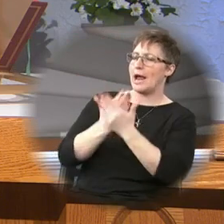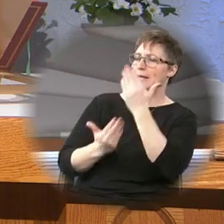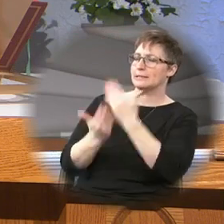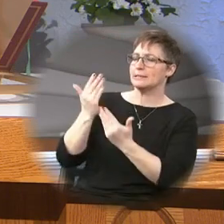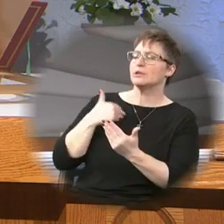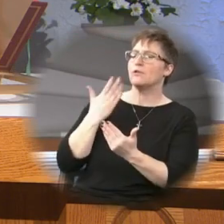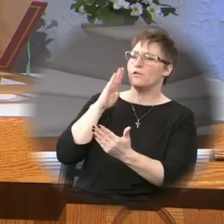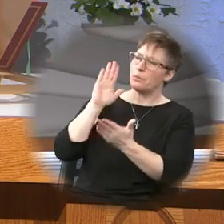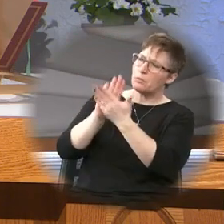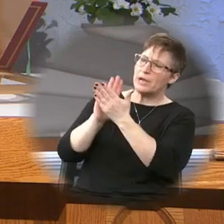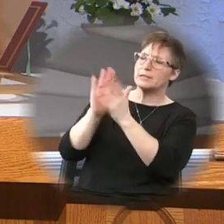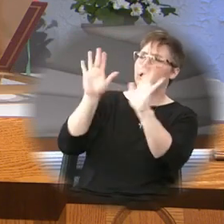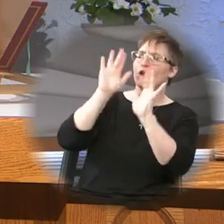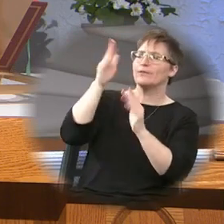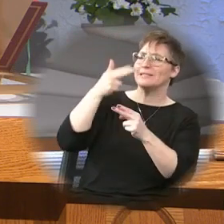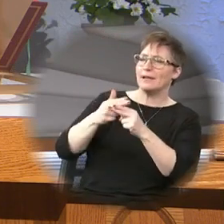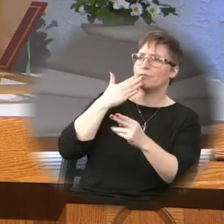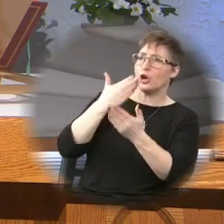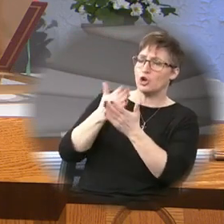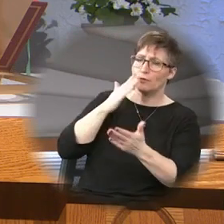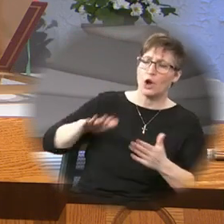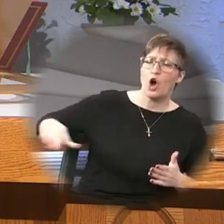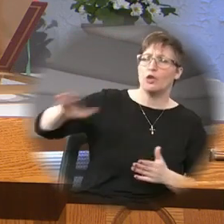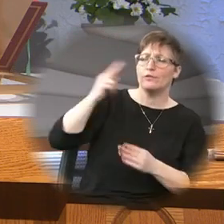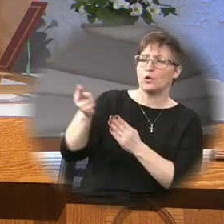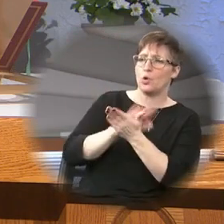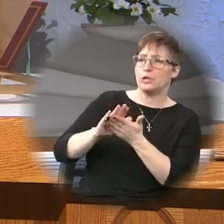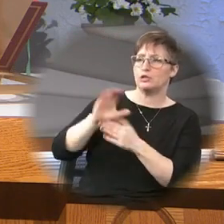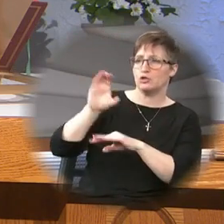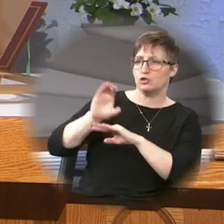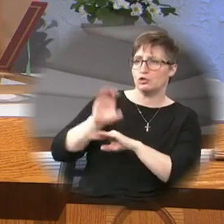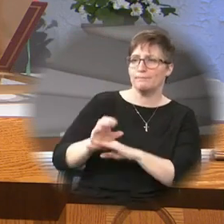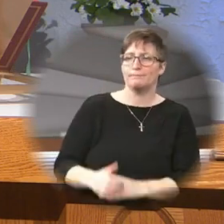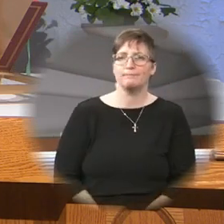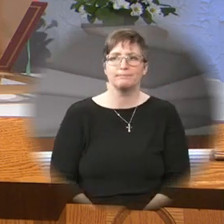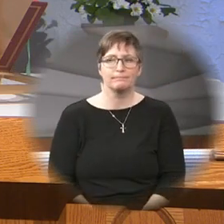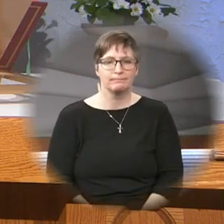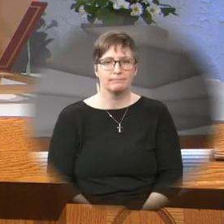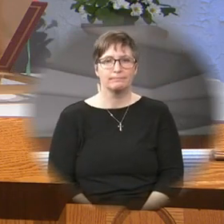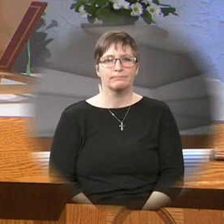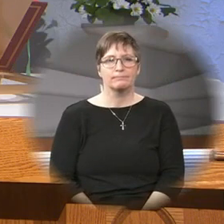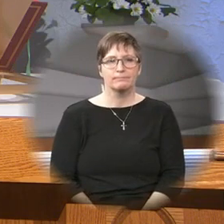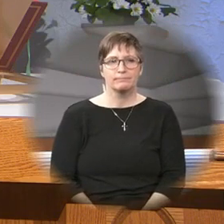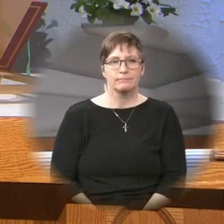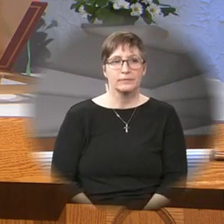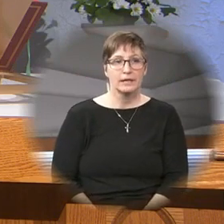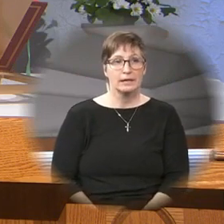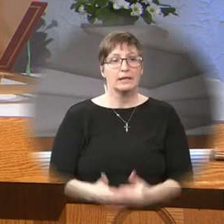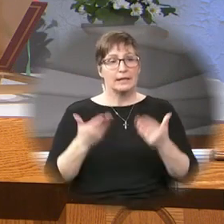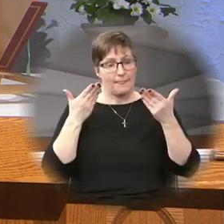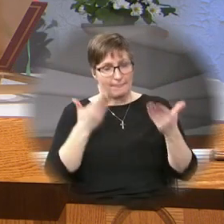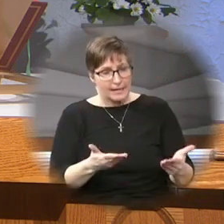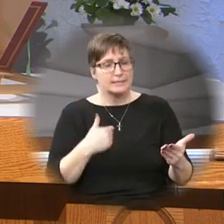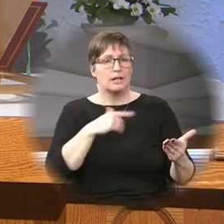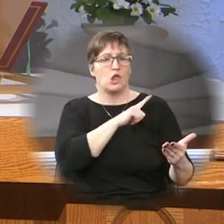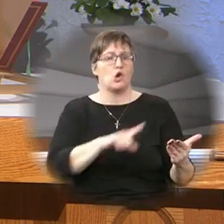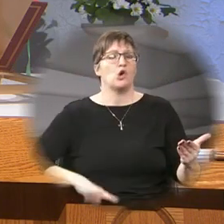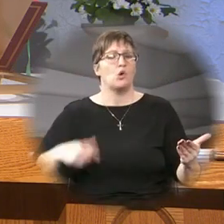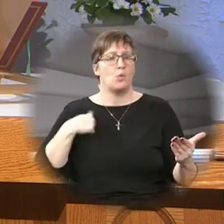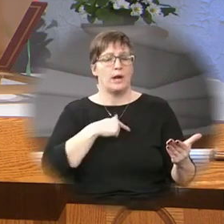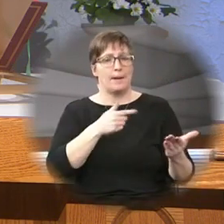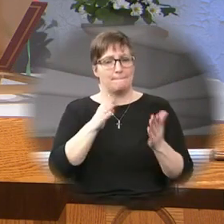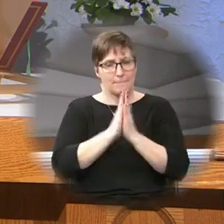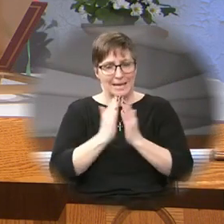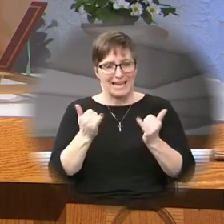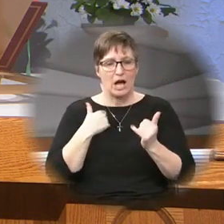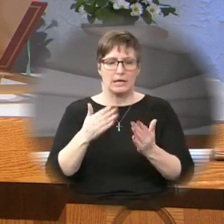for the praise and glory of his name, for our good and the good of all his holy church. May this oblation, O Lord, we pray,